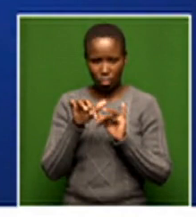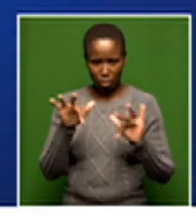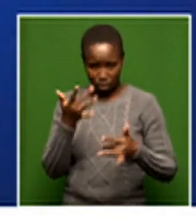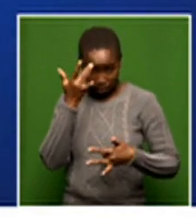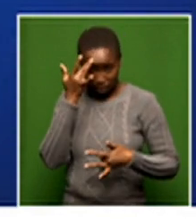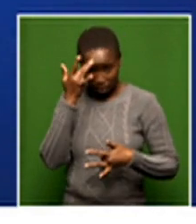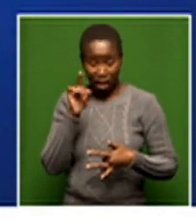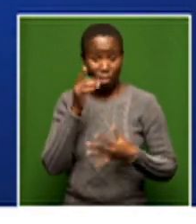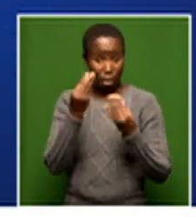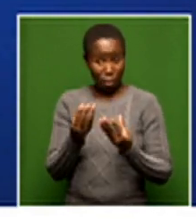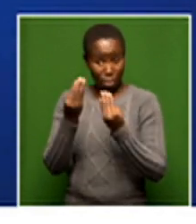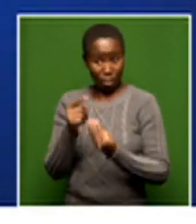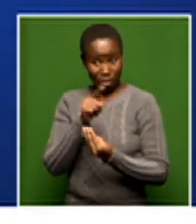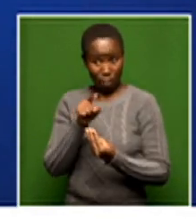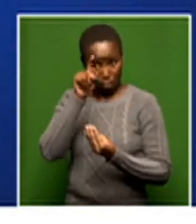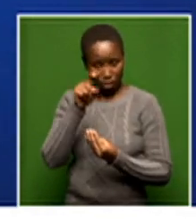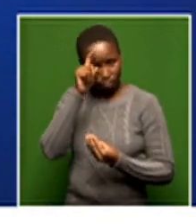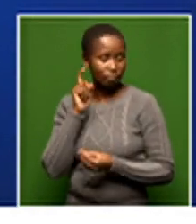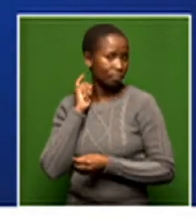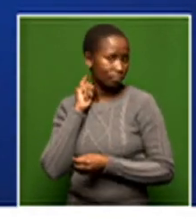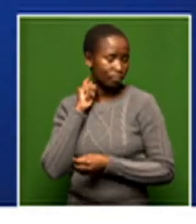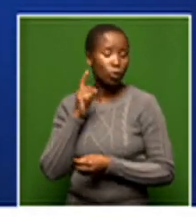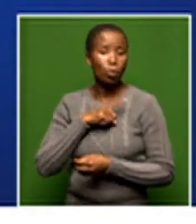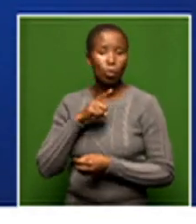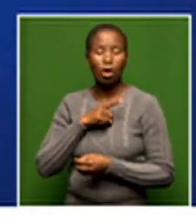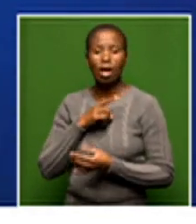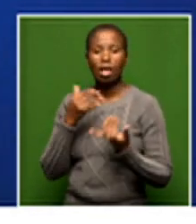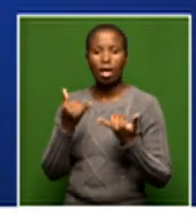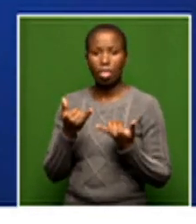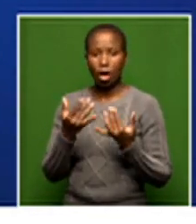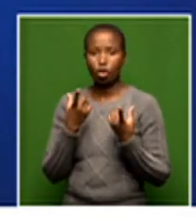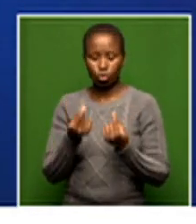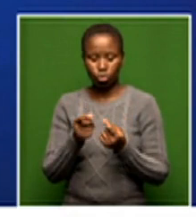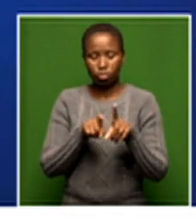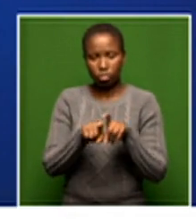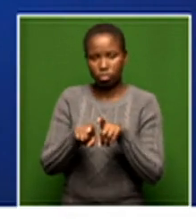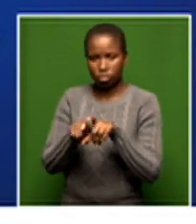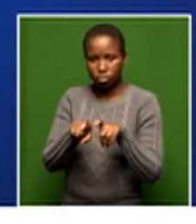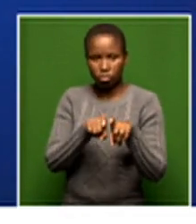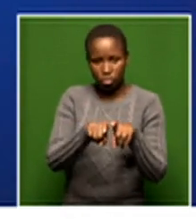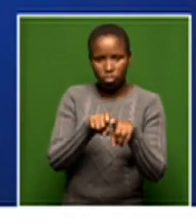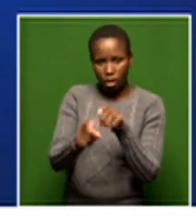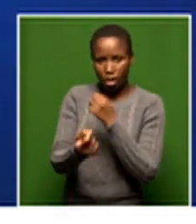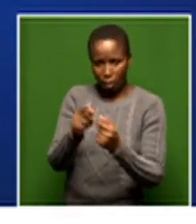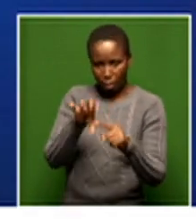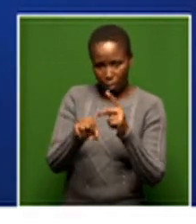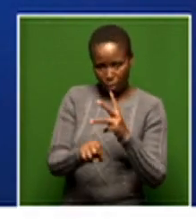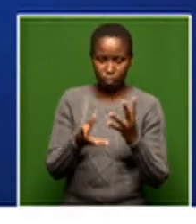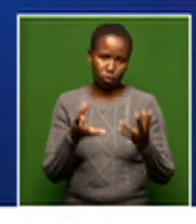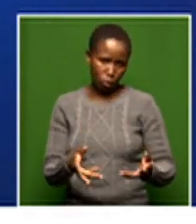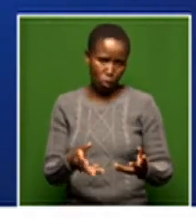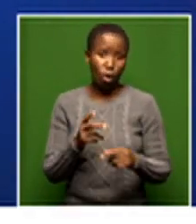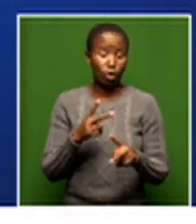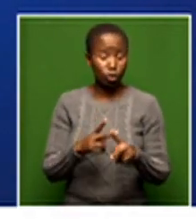take these figures into consideration because of the levels of testing that are happening across the continent. And in terms of